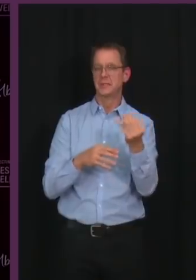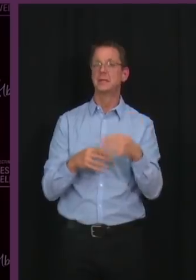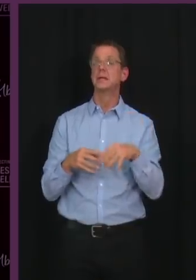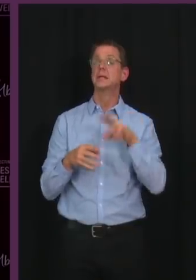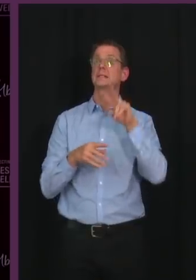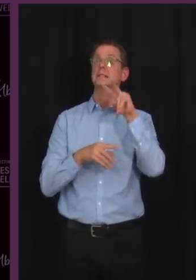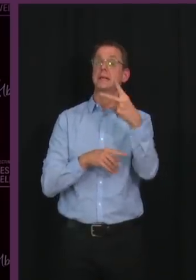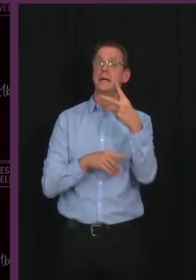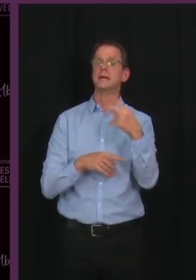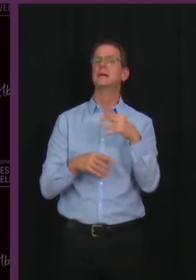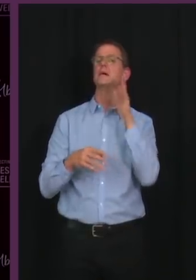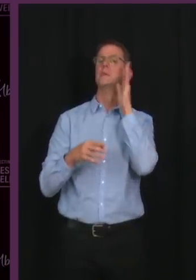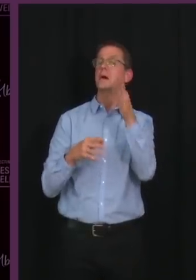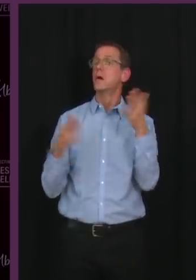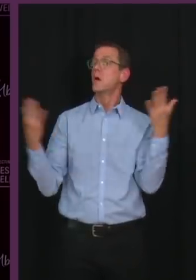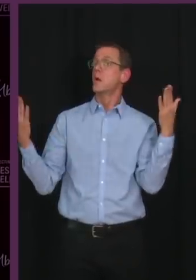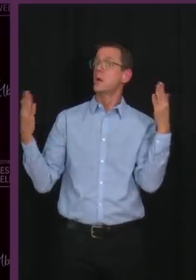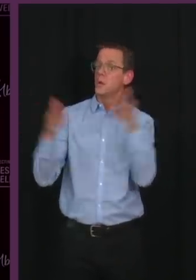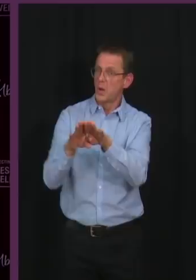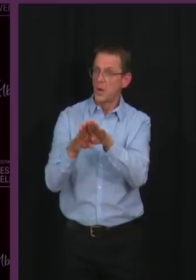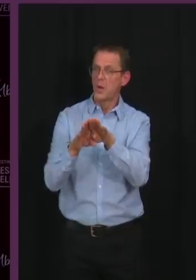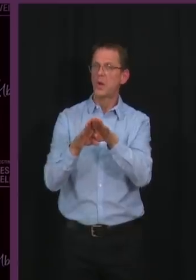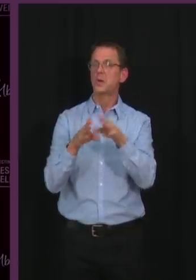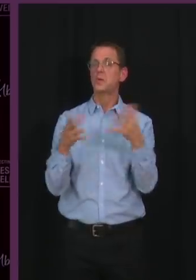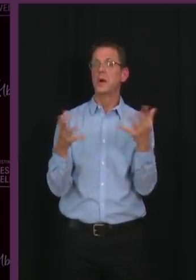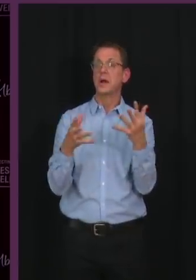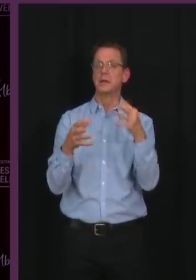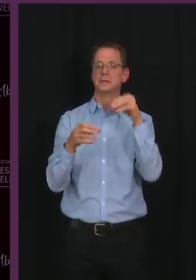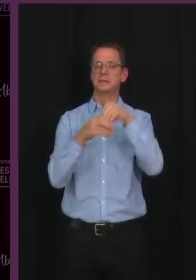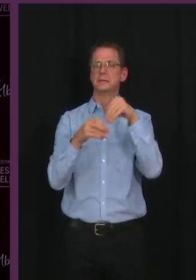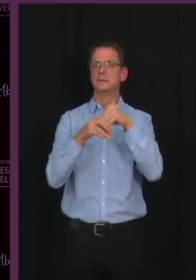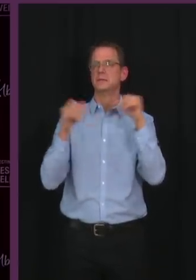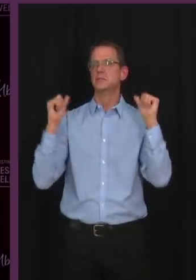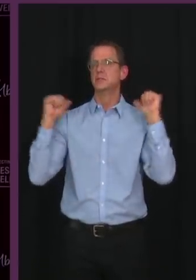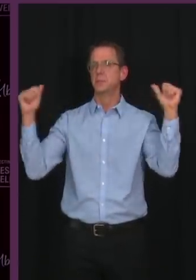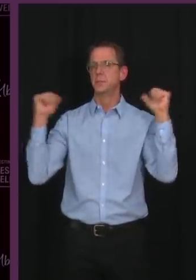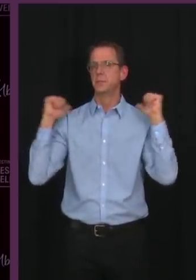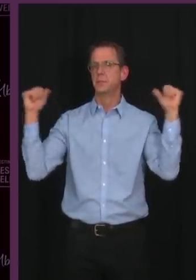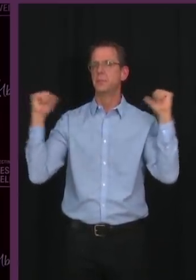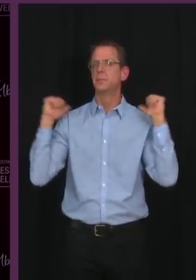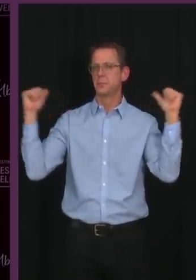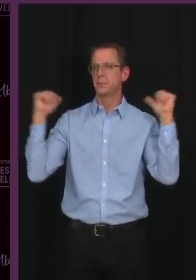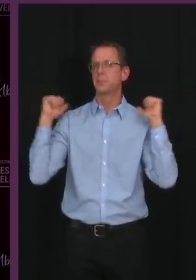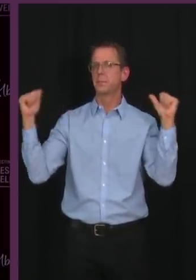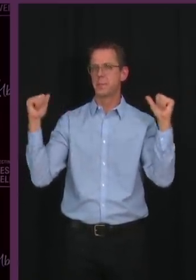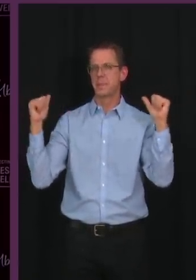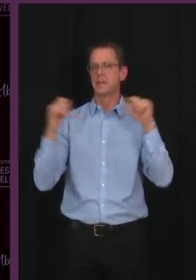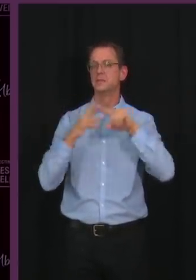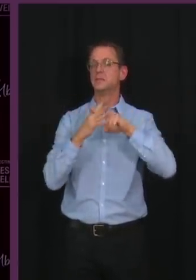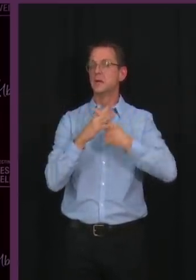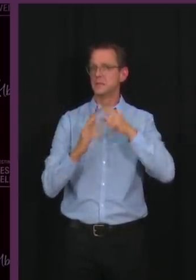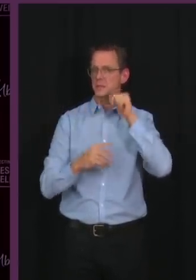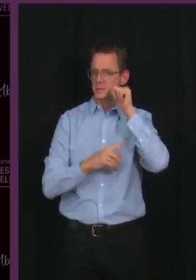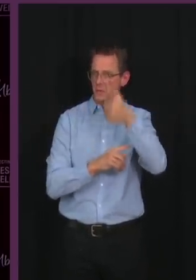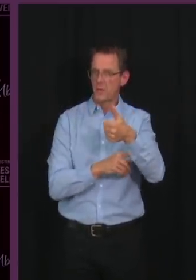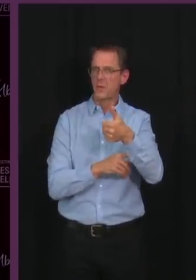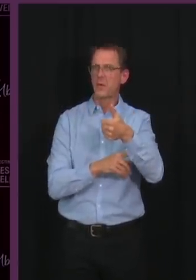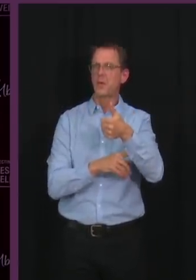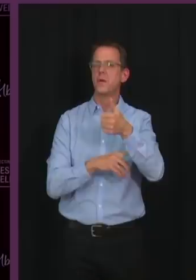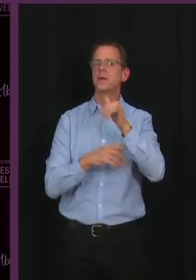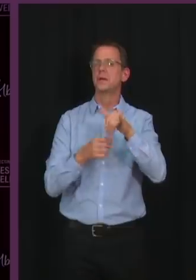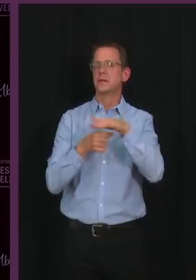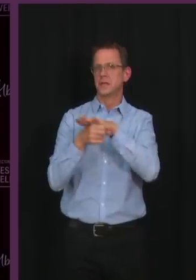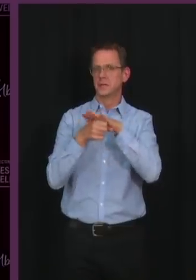Once they come into place these mandatory restrictions will remain in effect for a minimum of two weeks even if the municipality drops